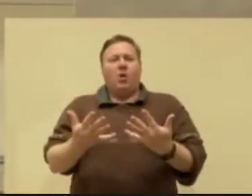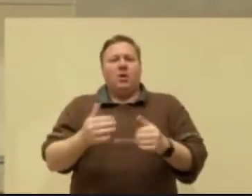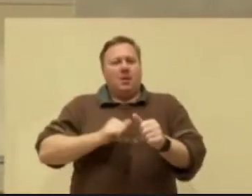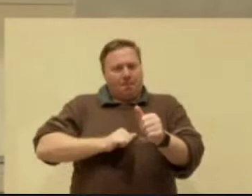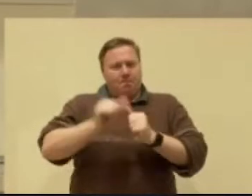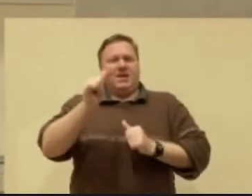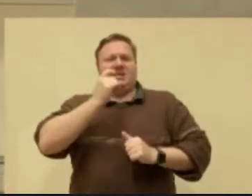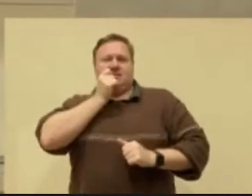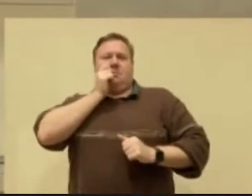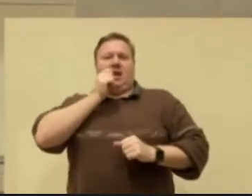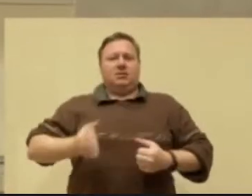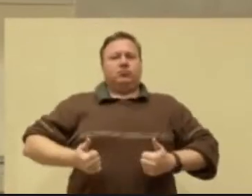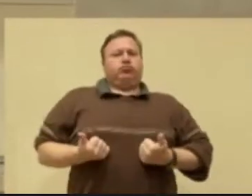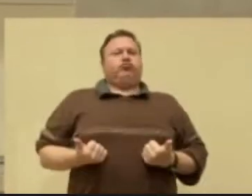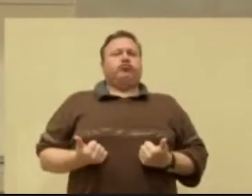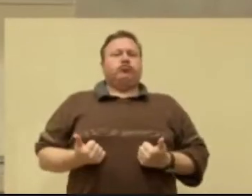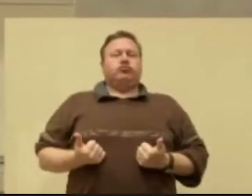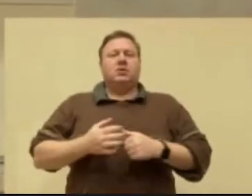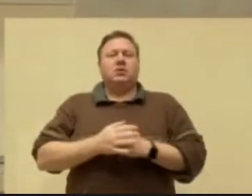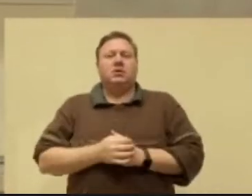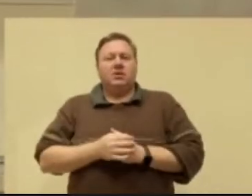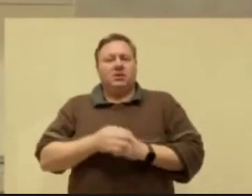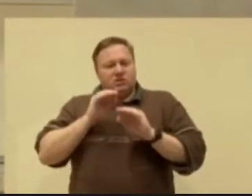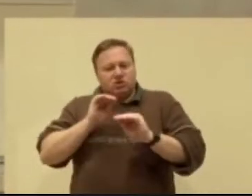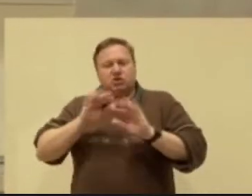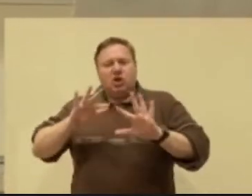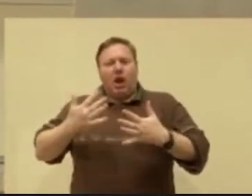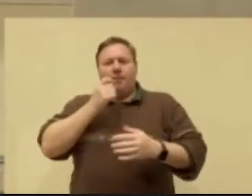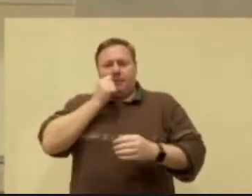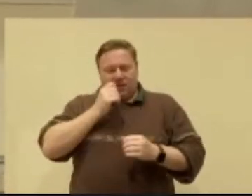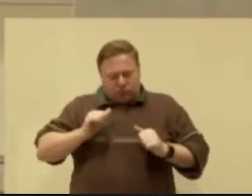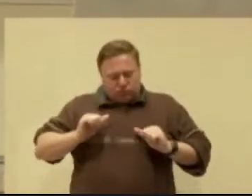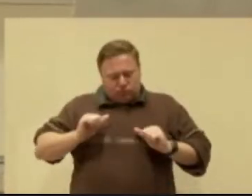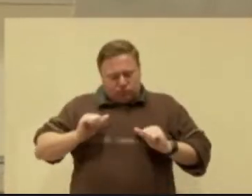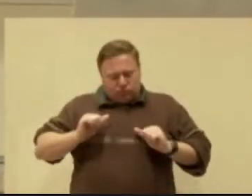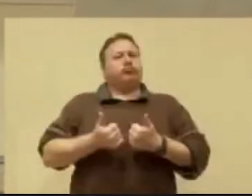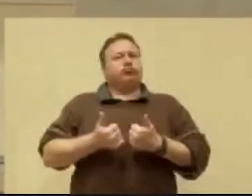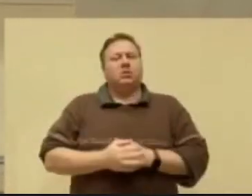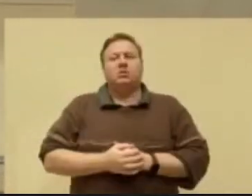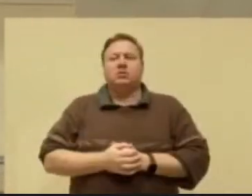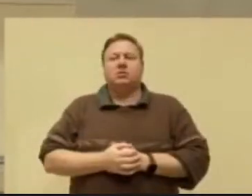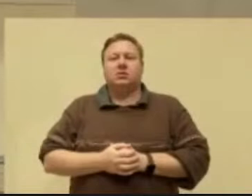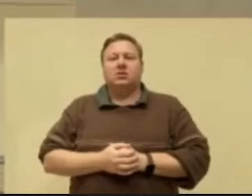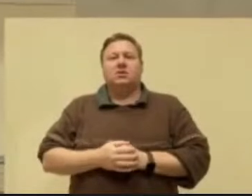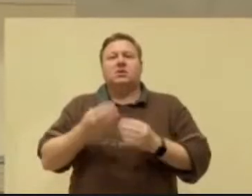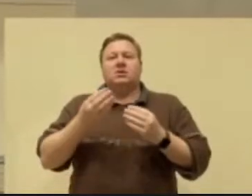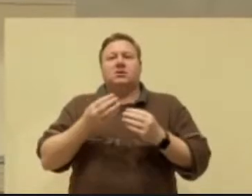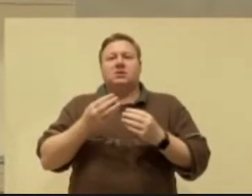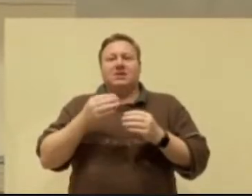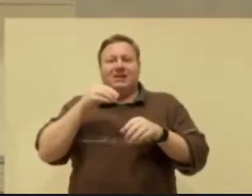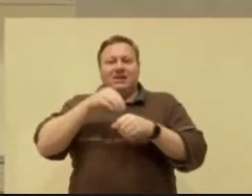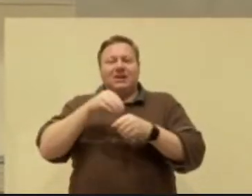men how to mentor them into manhood even post this exercise some of the men who who came to our